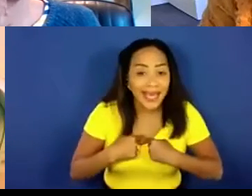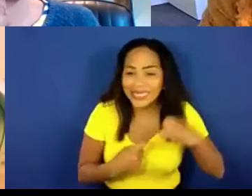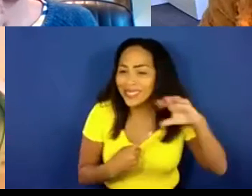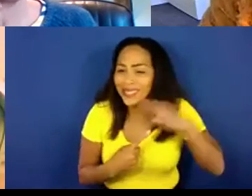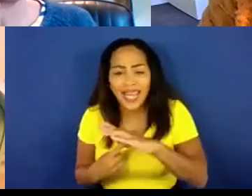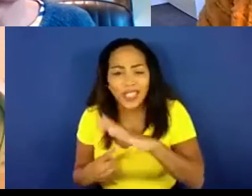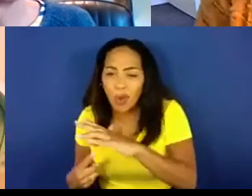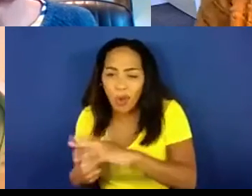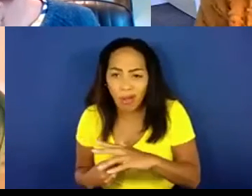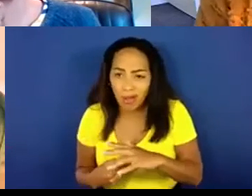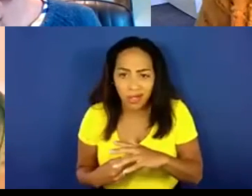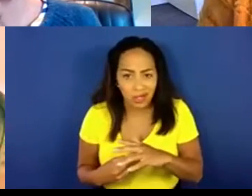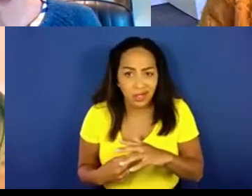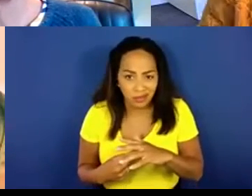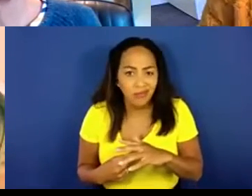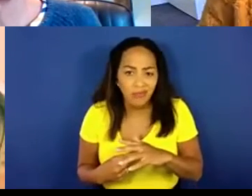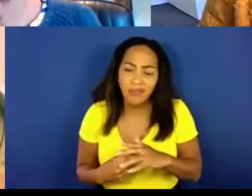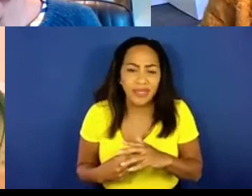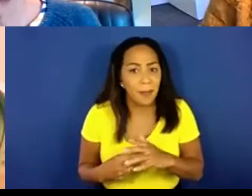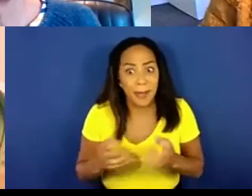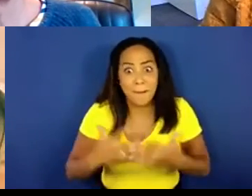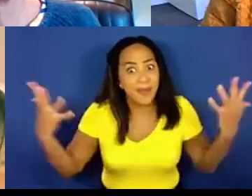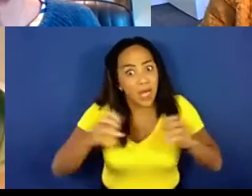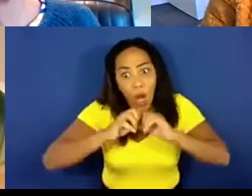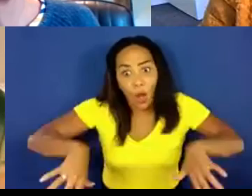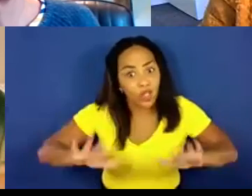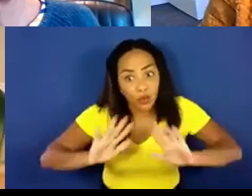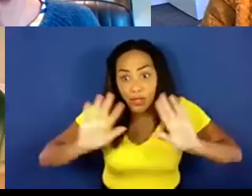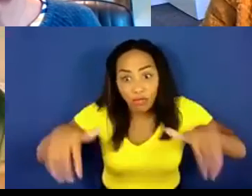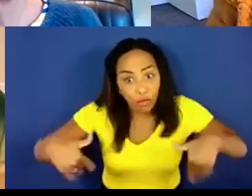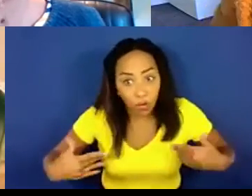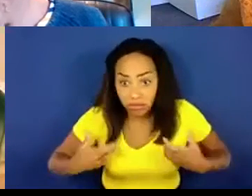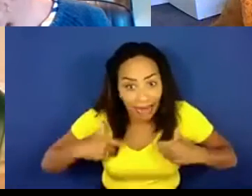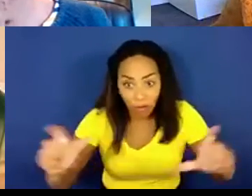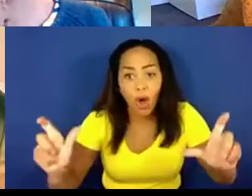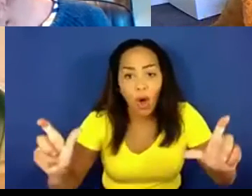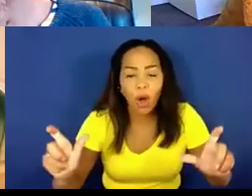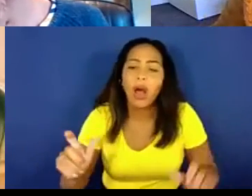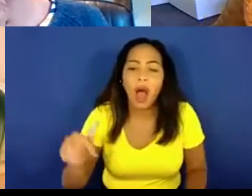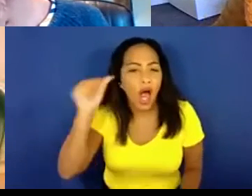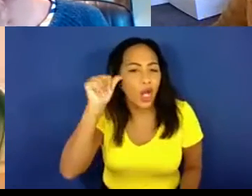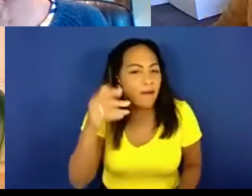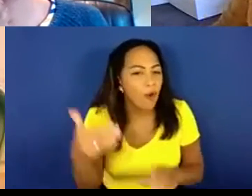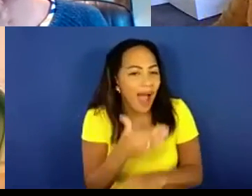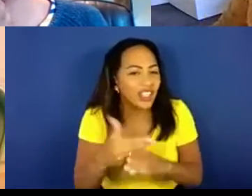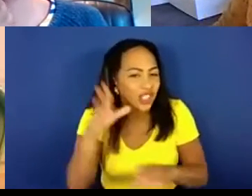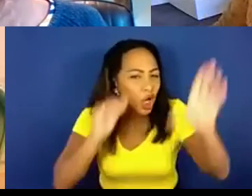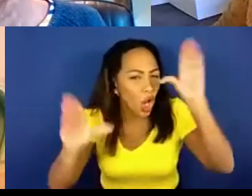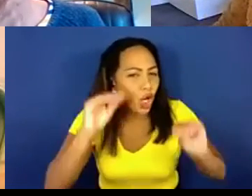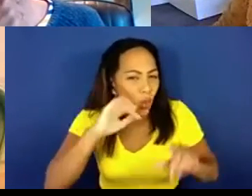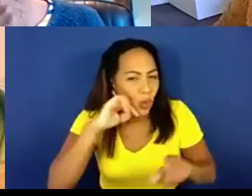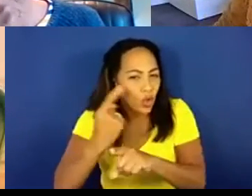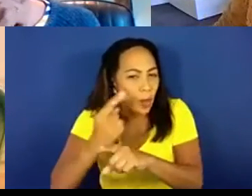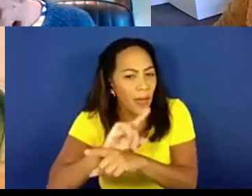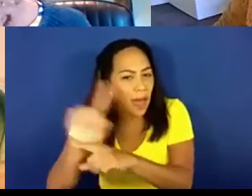massive loss if we don't somehow carry this on, but I know we'll come to that later when we get to action plans and learning. And I'll stop there on the learning. I have got a